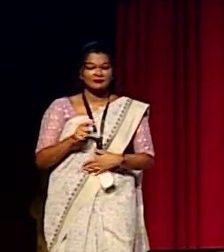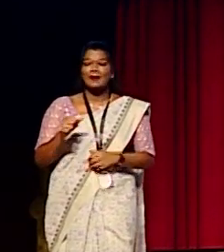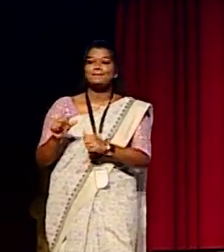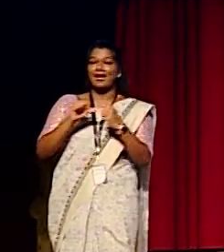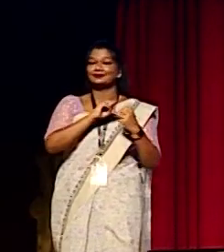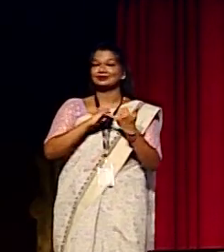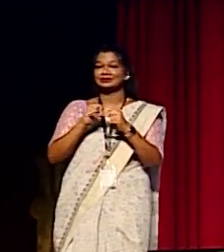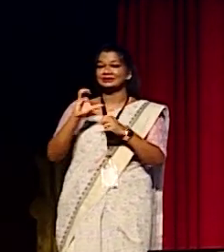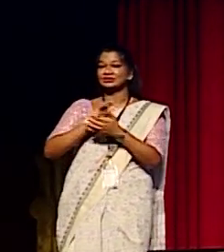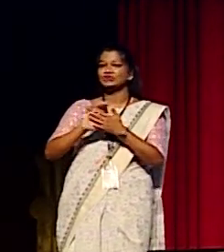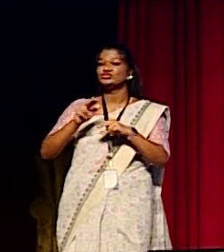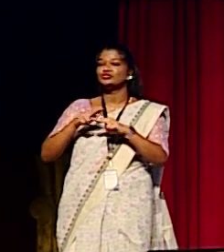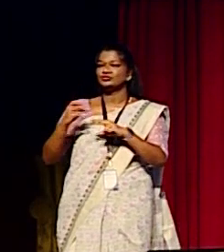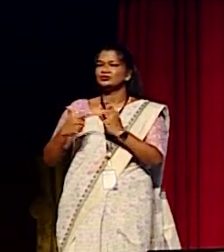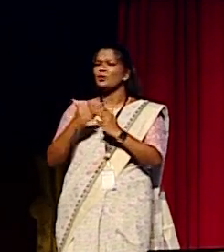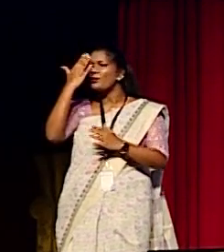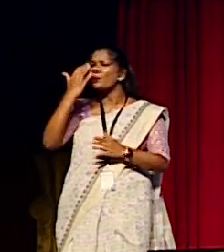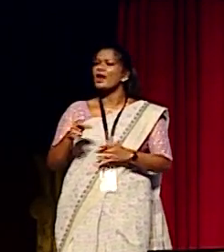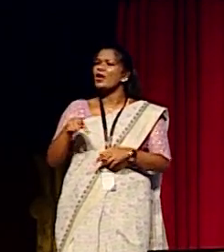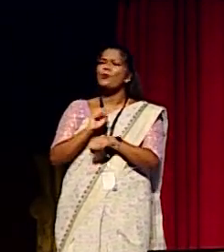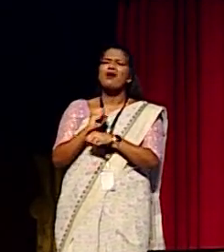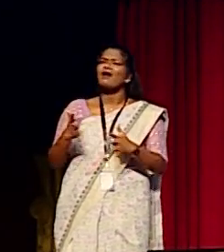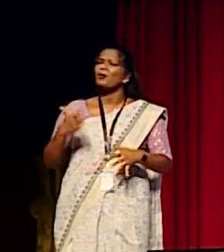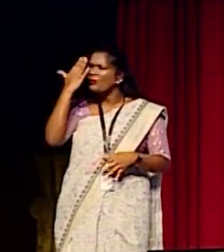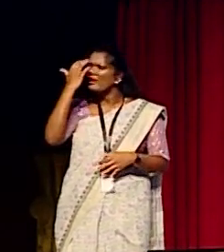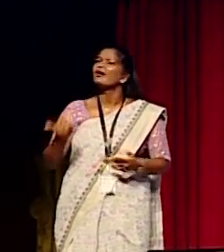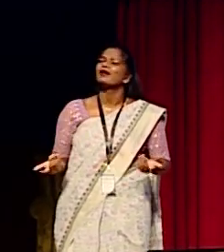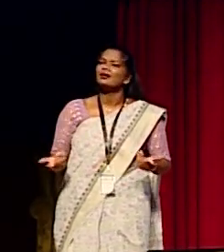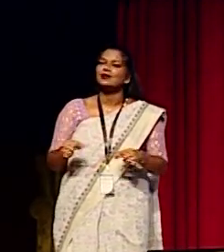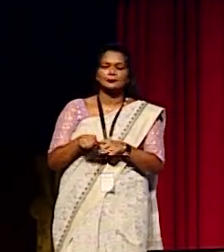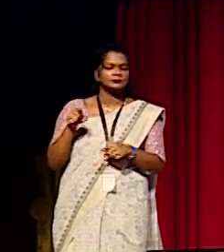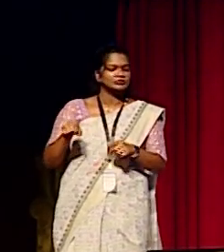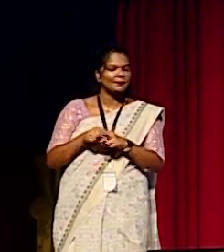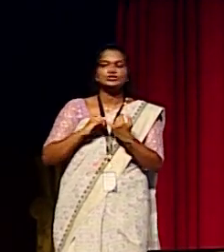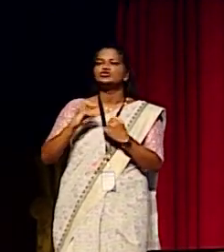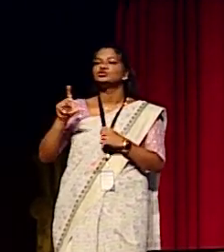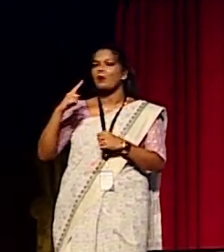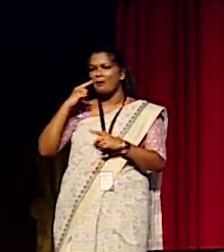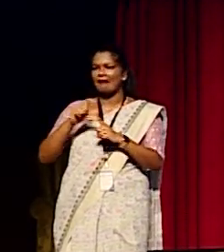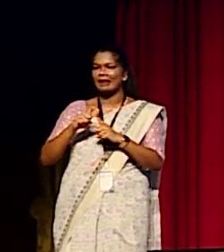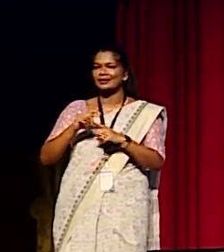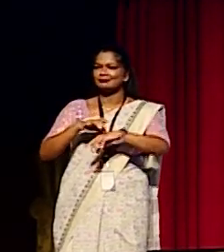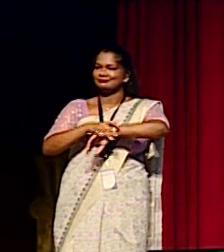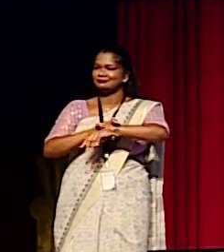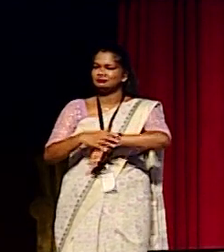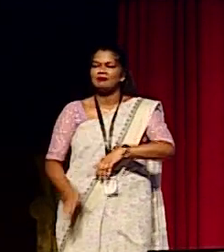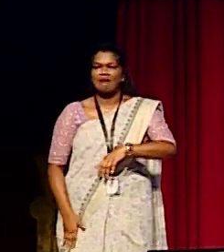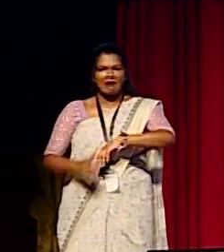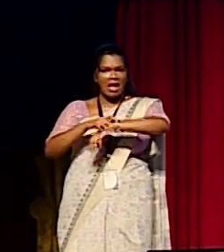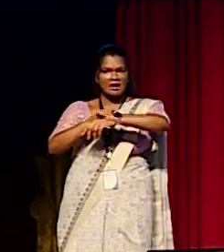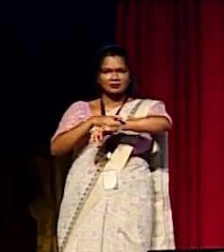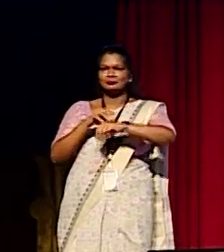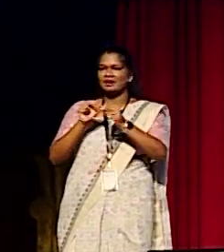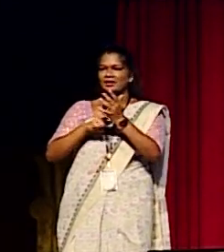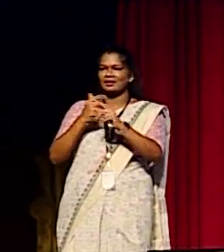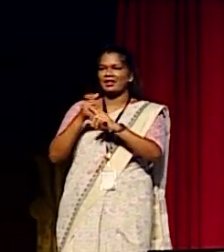Coming back to the satch foot, why did the satch foot not work? It's a solid ankle foot. It does not permit any mobility